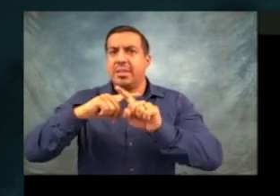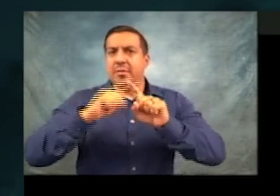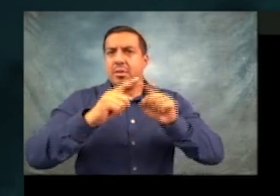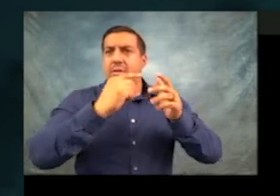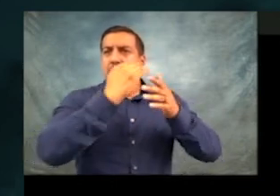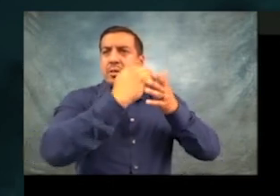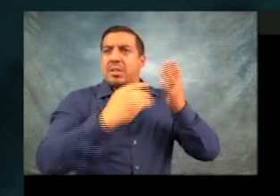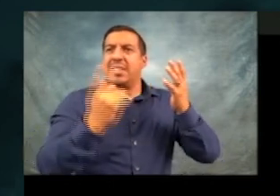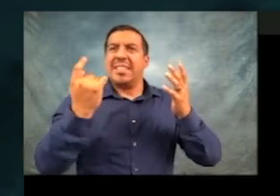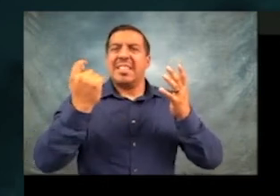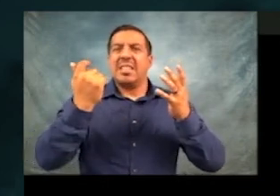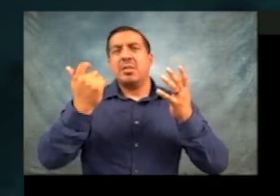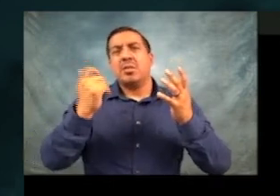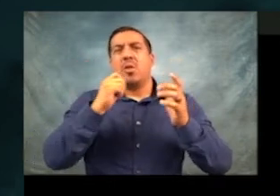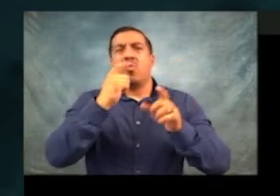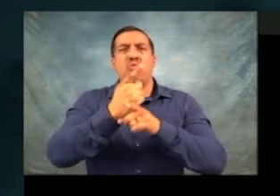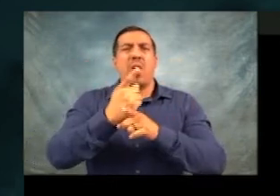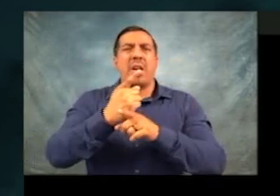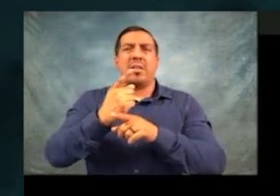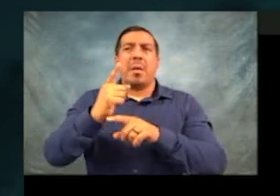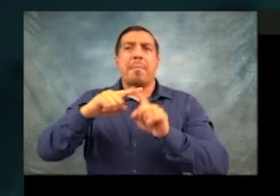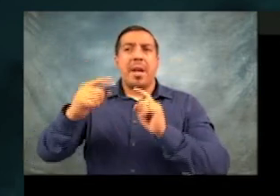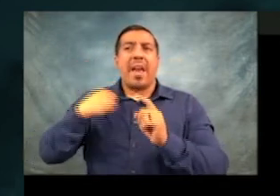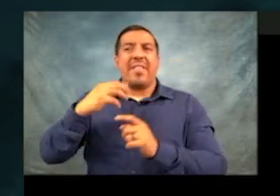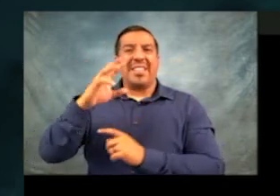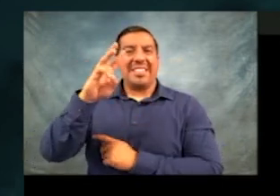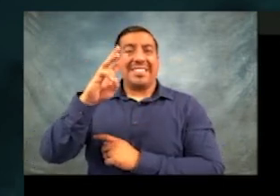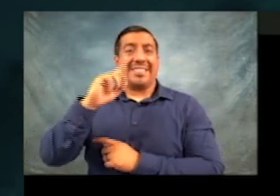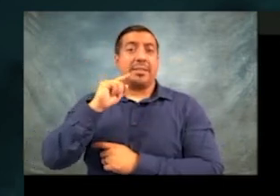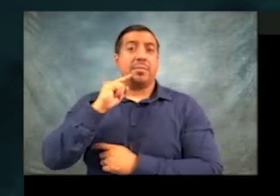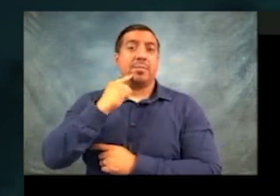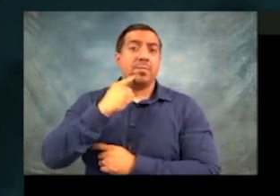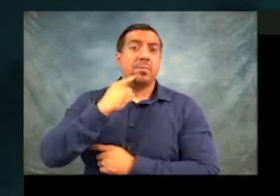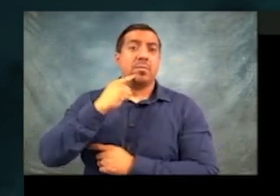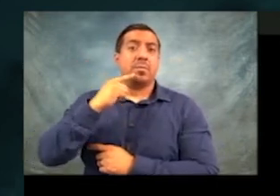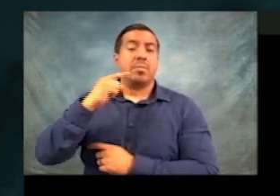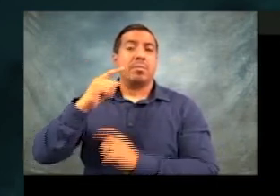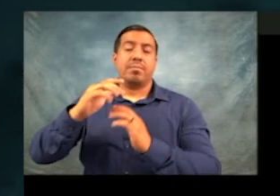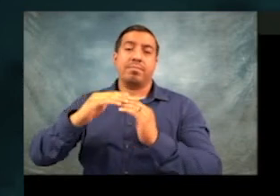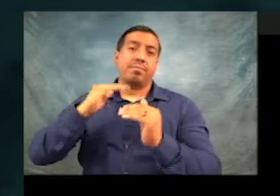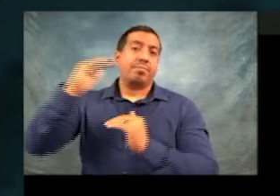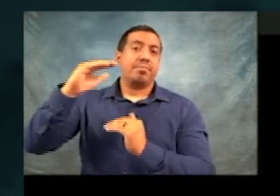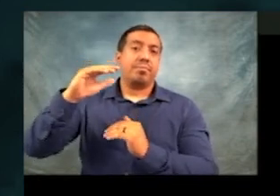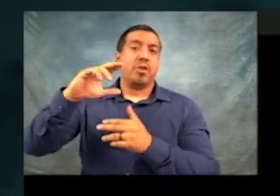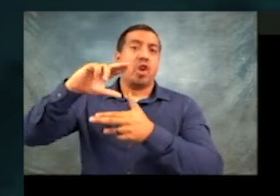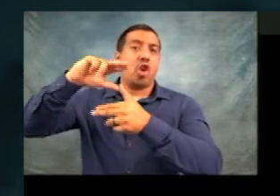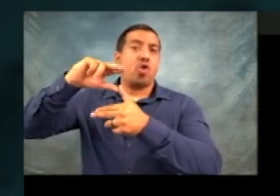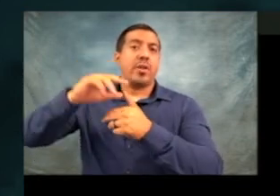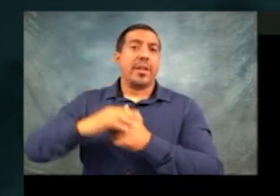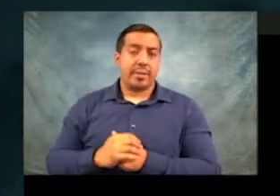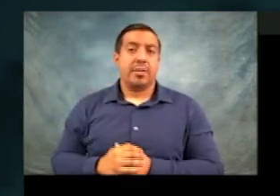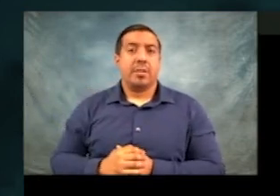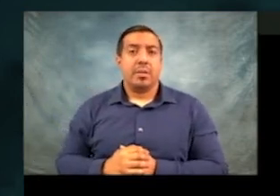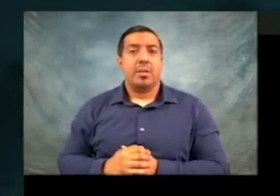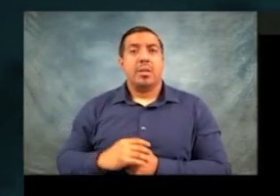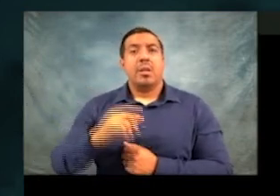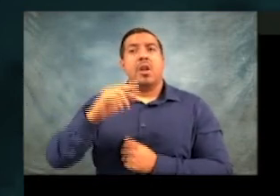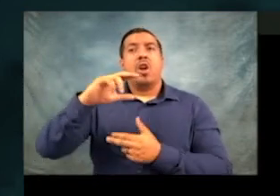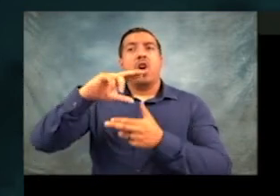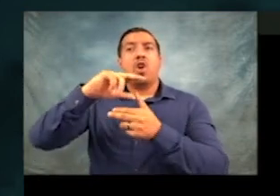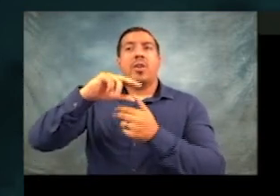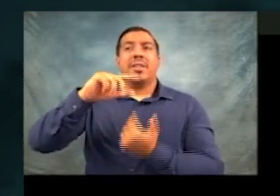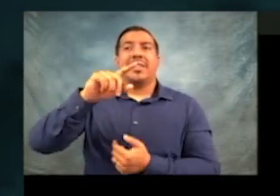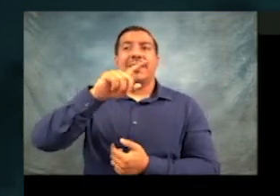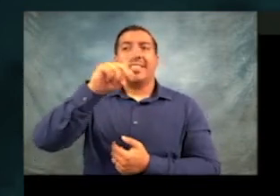little bit out of date, including 6 major hurricanes. There's now 6 major hurricanes. If you recall, recently Hurricane Zeta